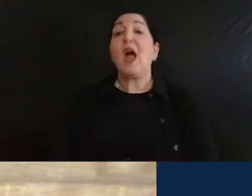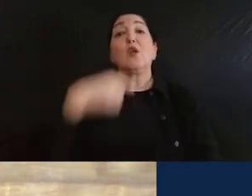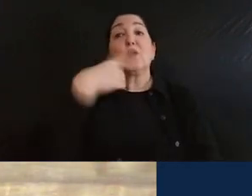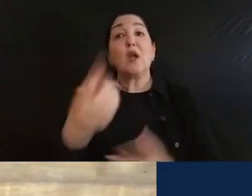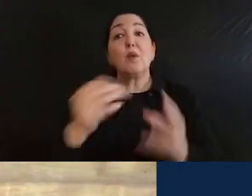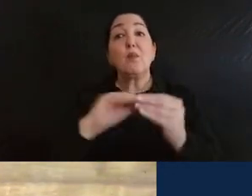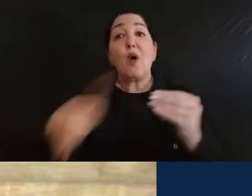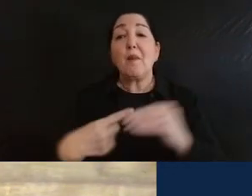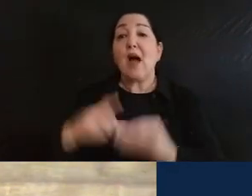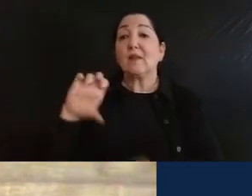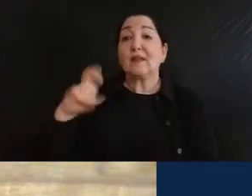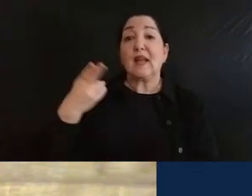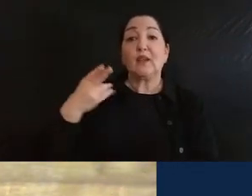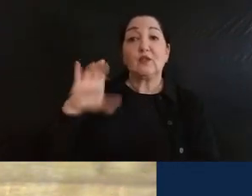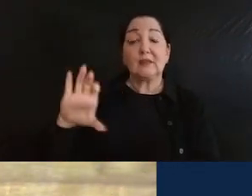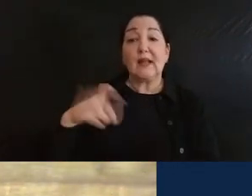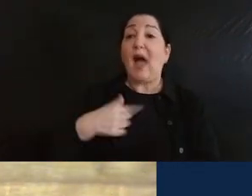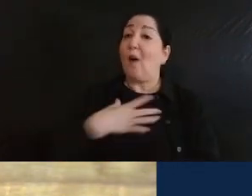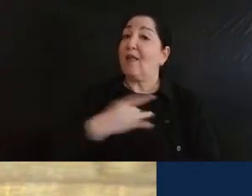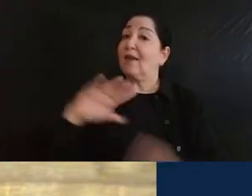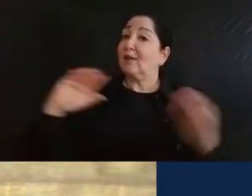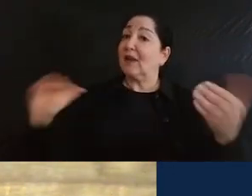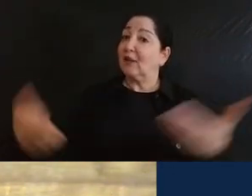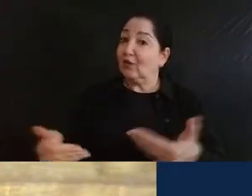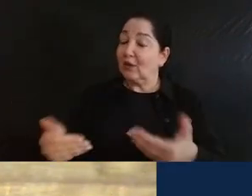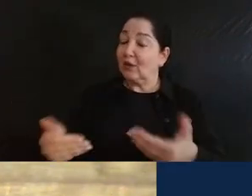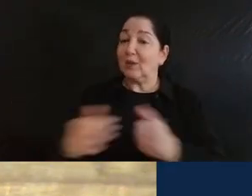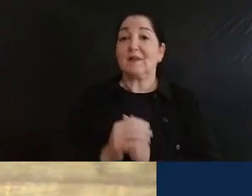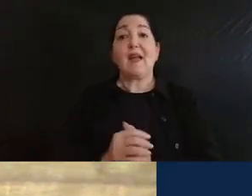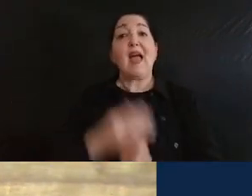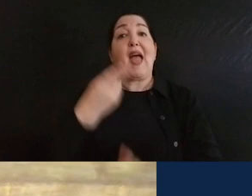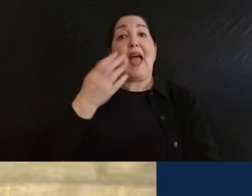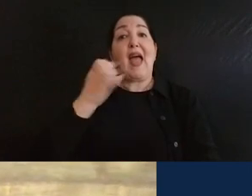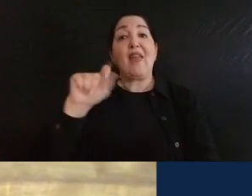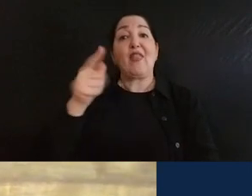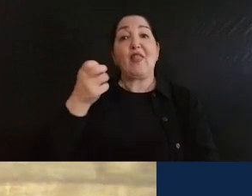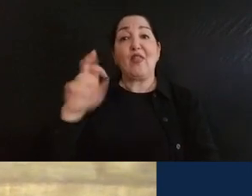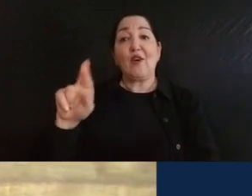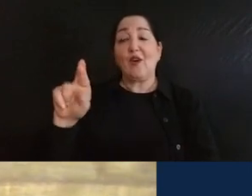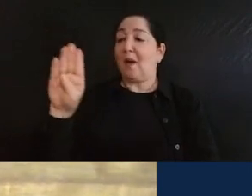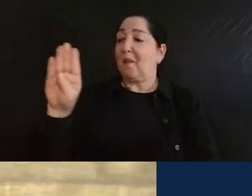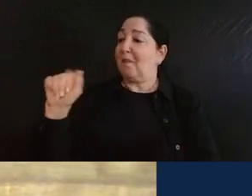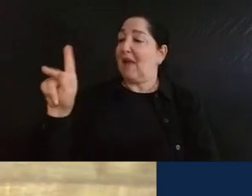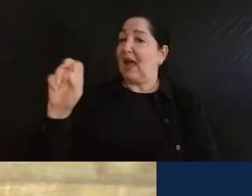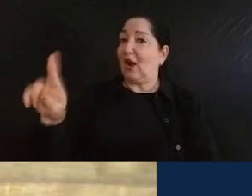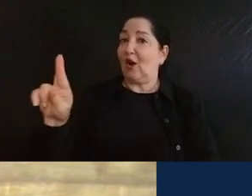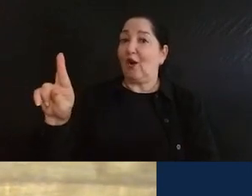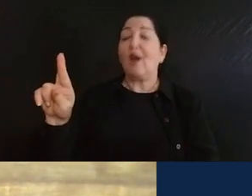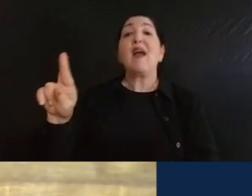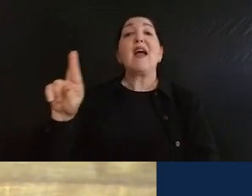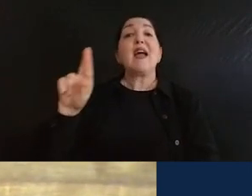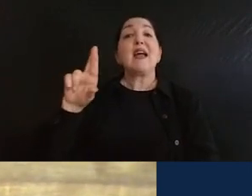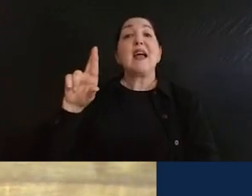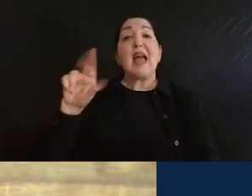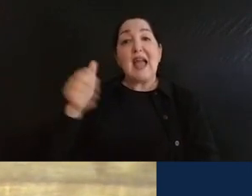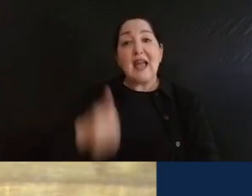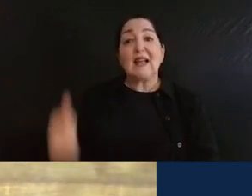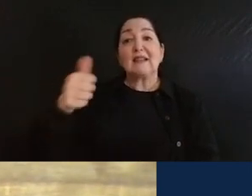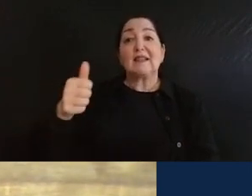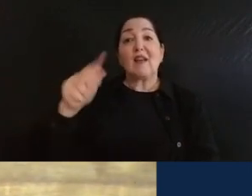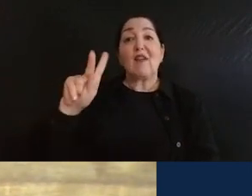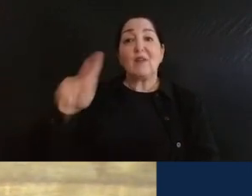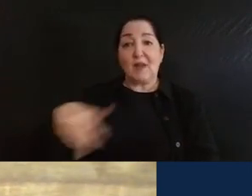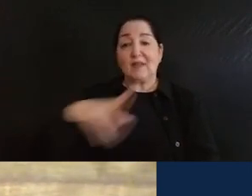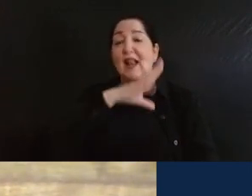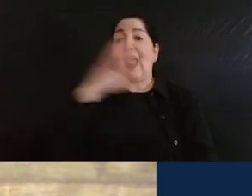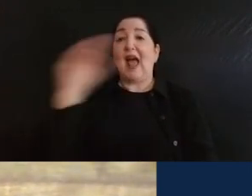tonight. Now, to tell you more about CHC, I'd like to introduce to you Heather Baker,